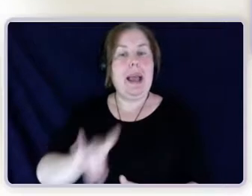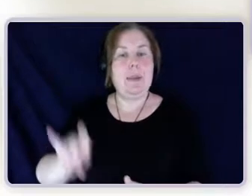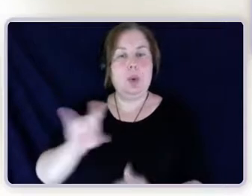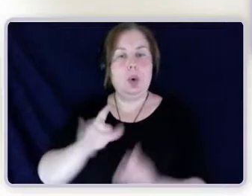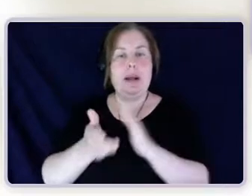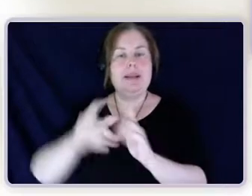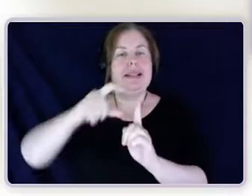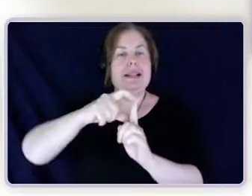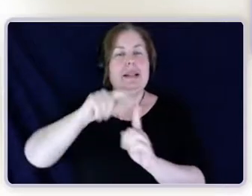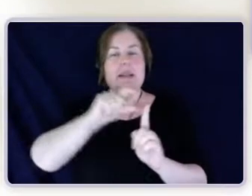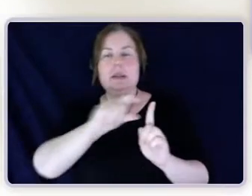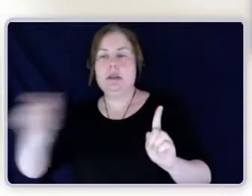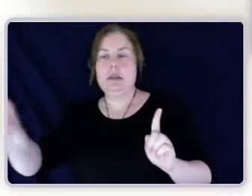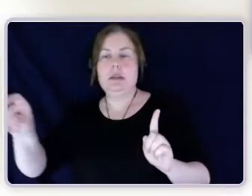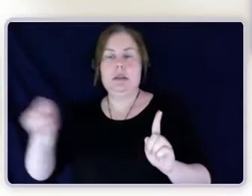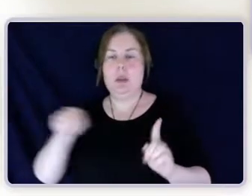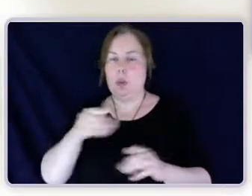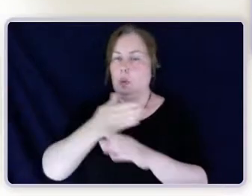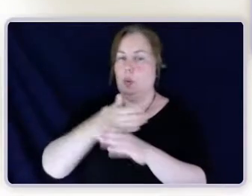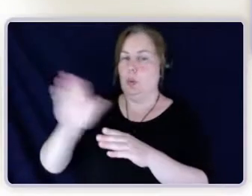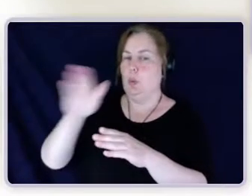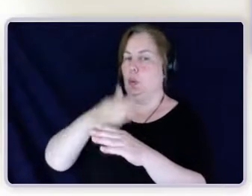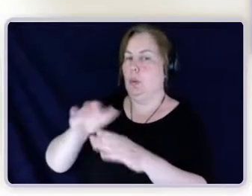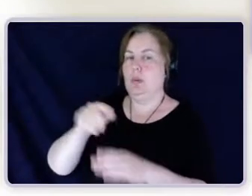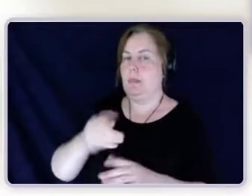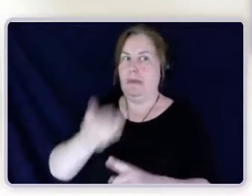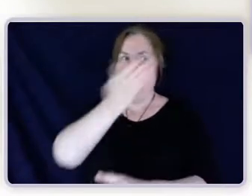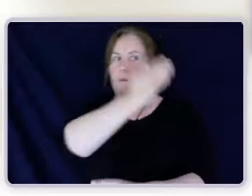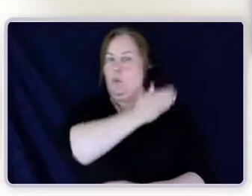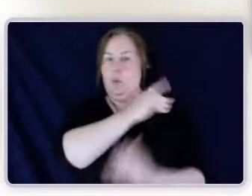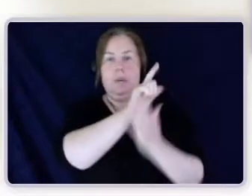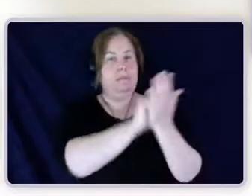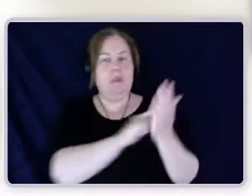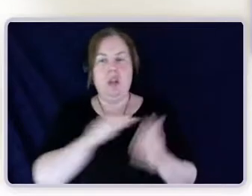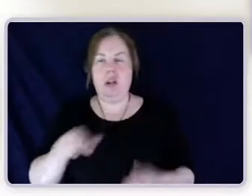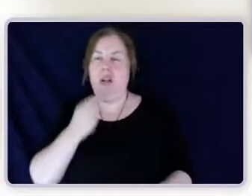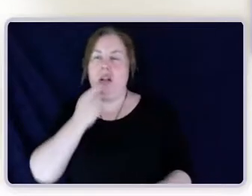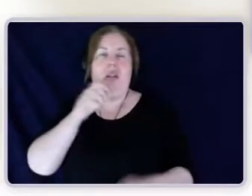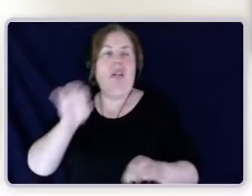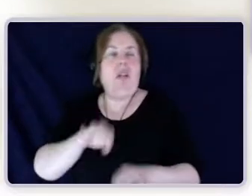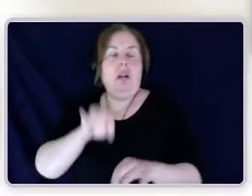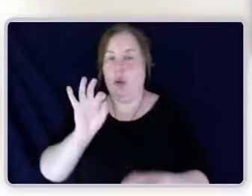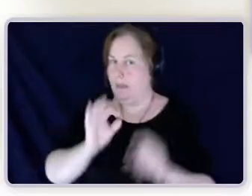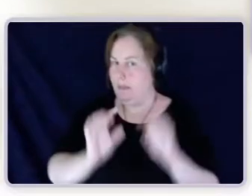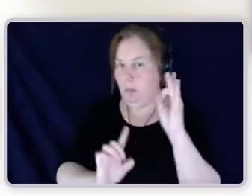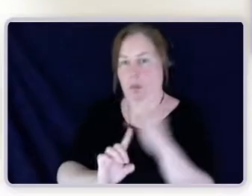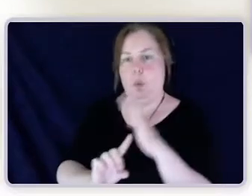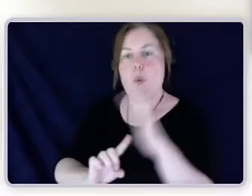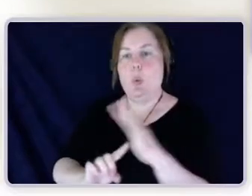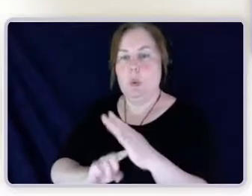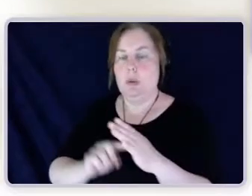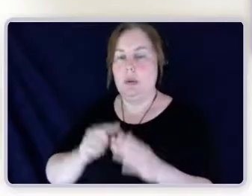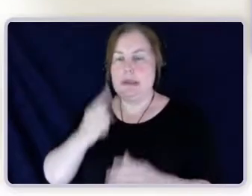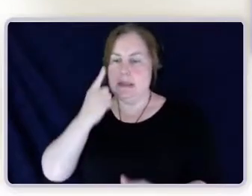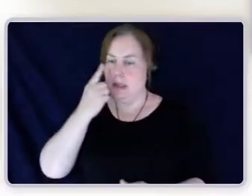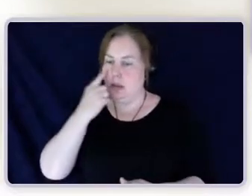previous legislation. And it's not a trivial matter. It's really important to see whether I can still maintain